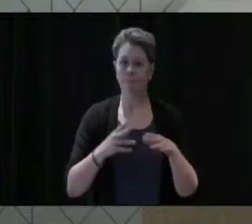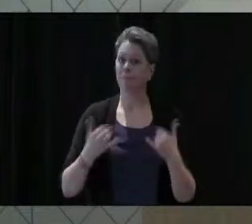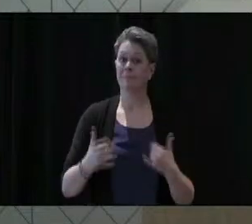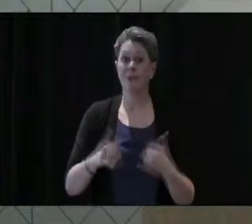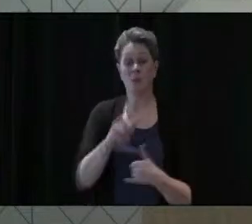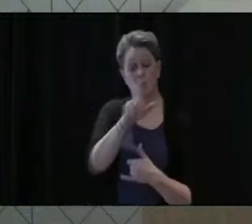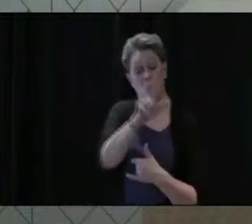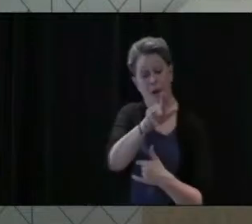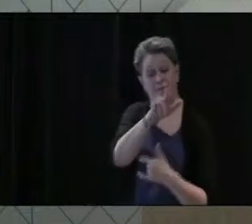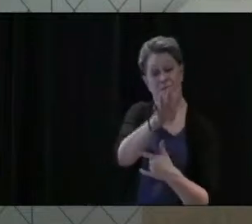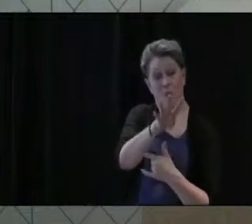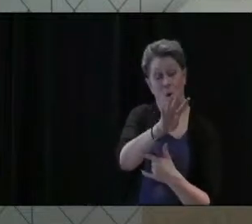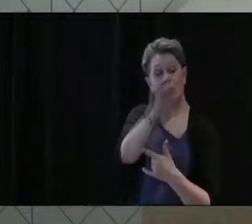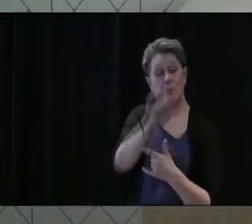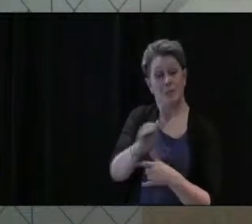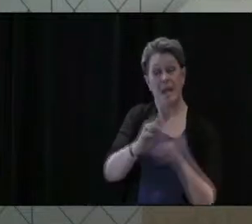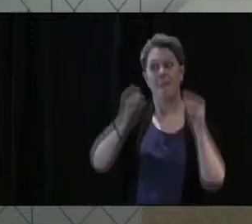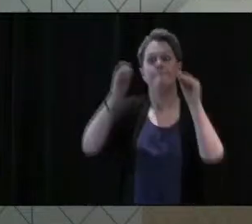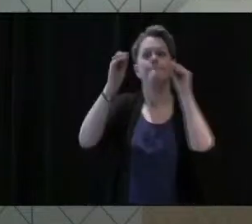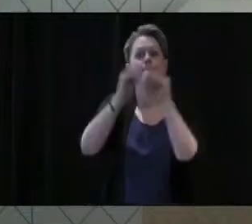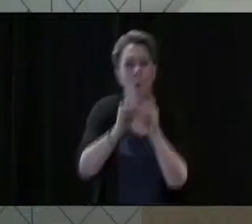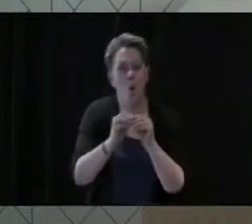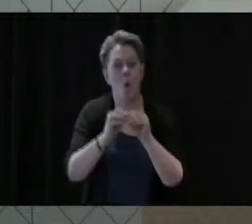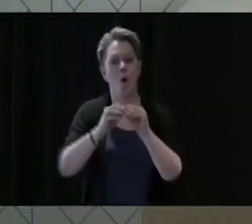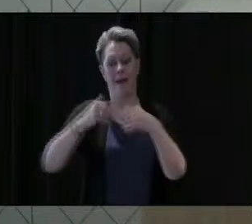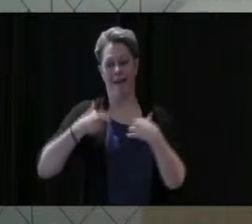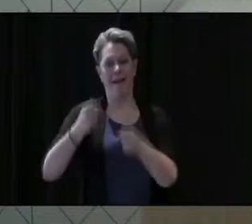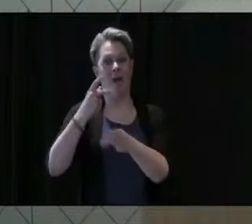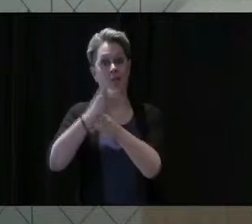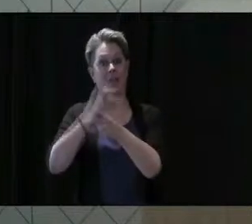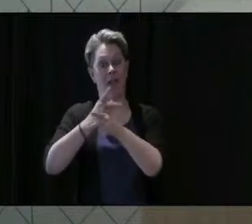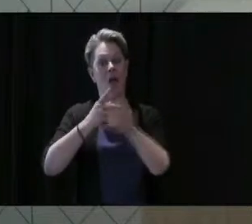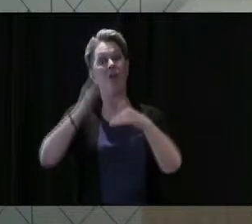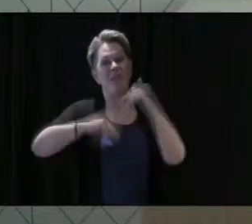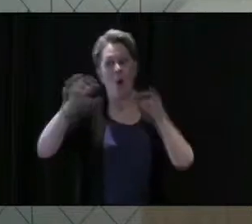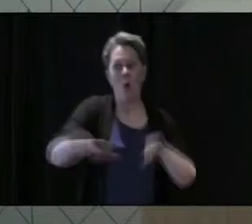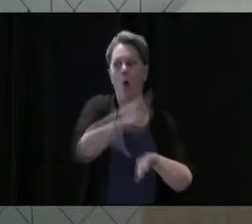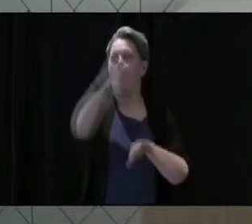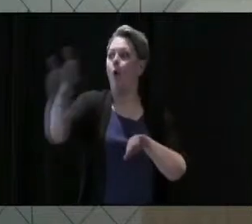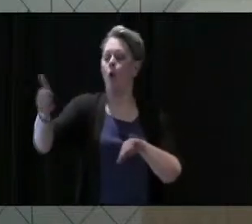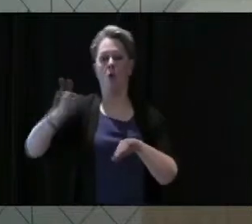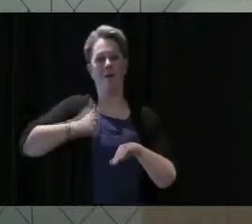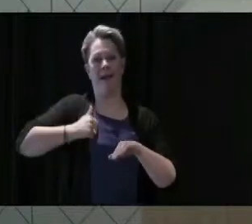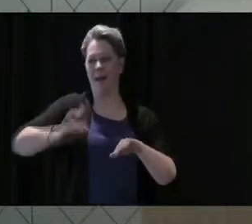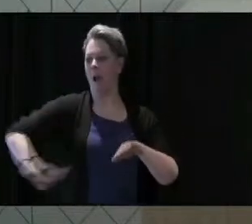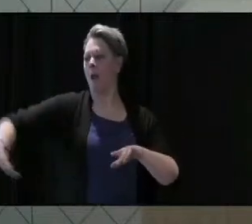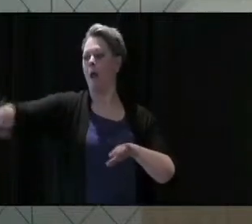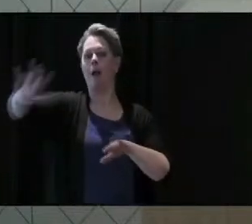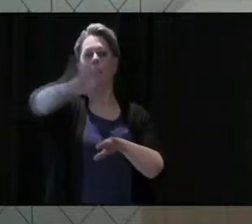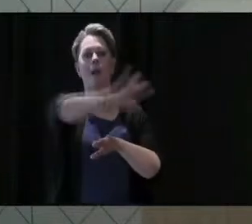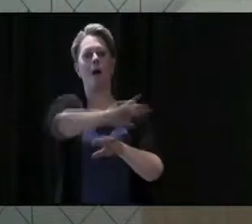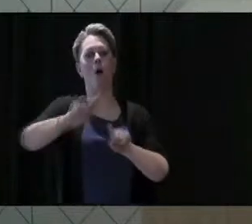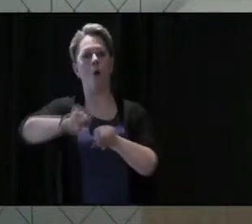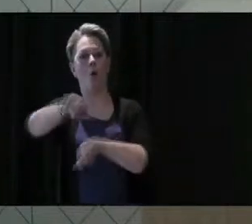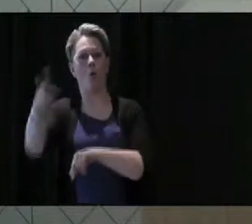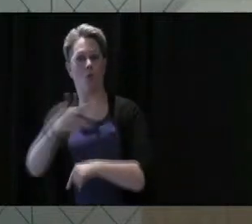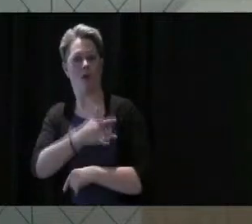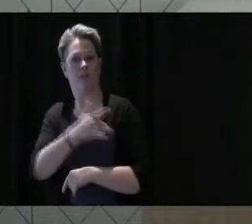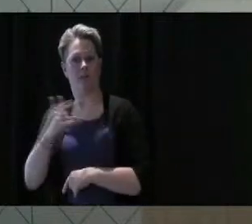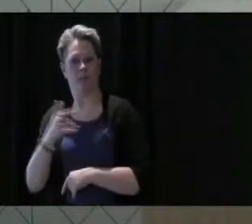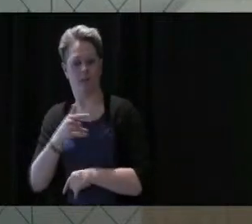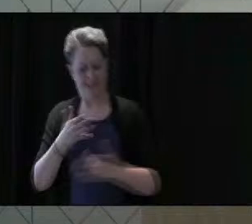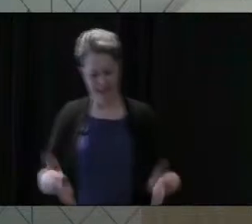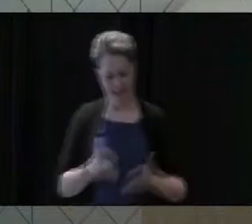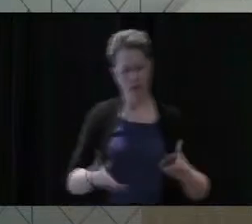more per capita on healthcare than the average in the rest of Canada. We